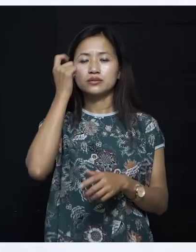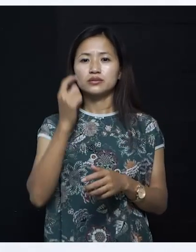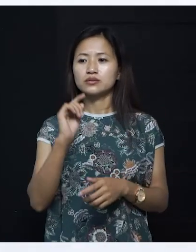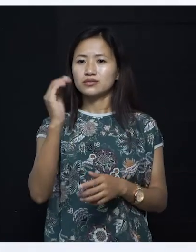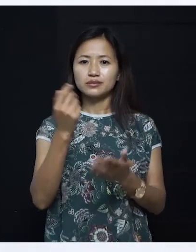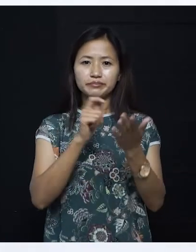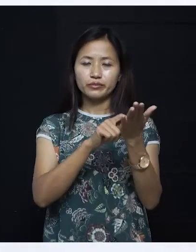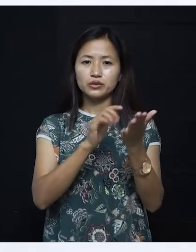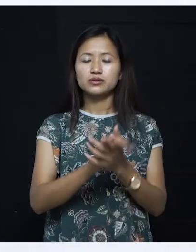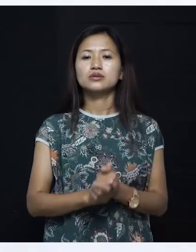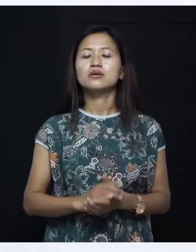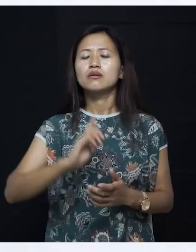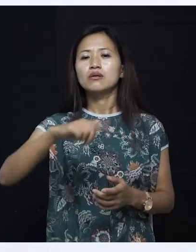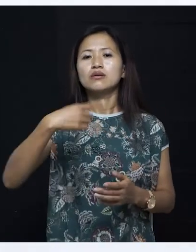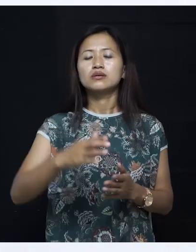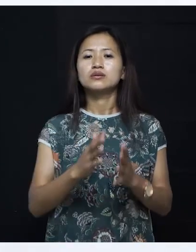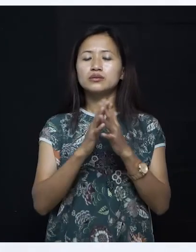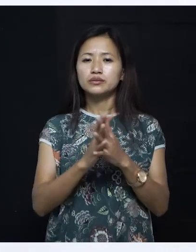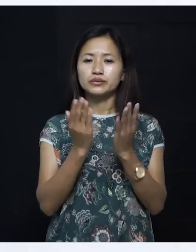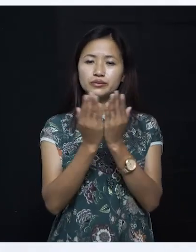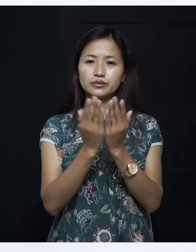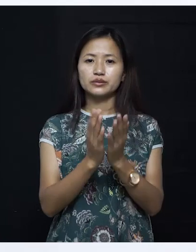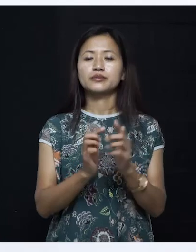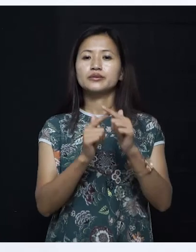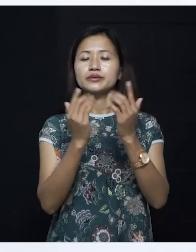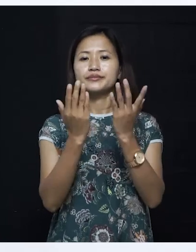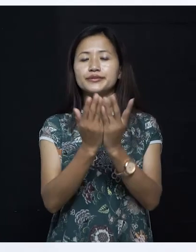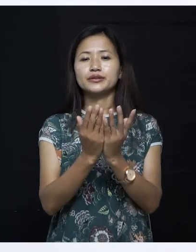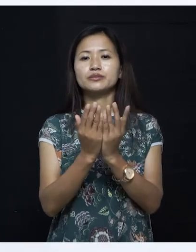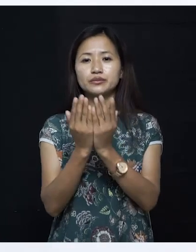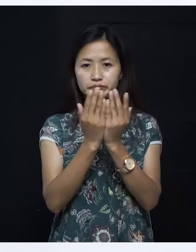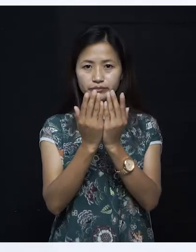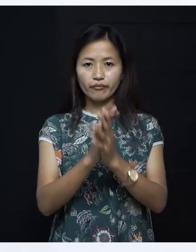some points. As always, please read your textbook. Make